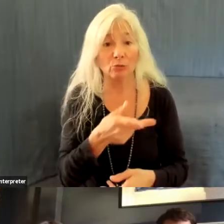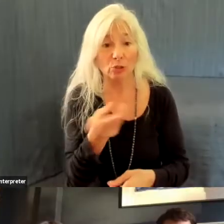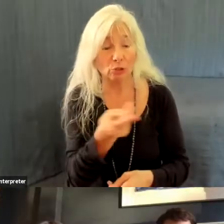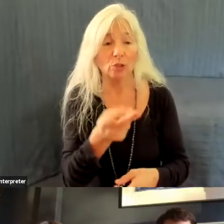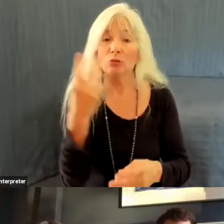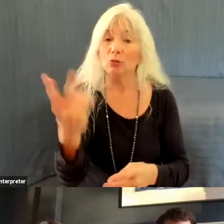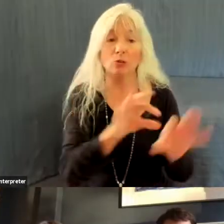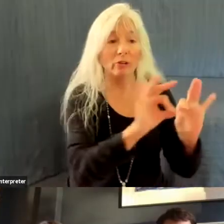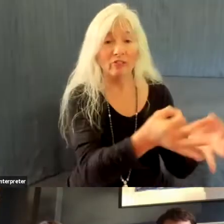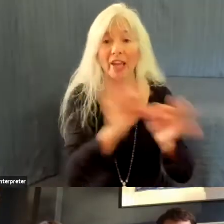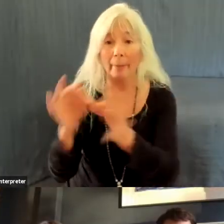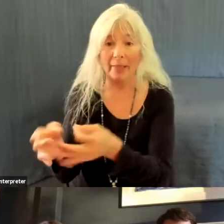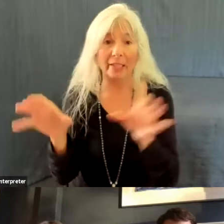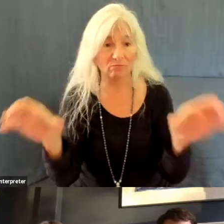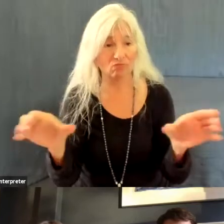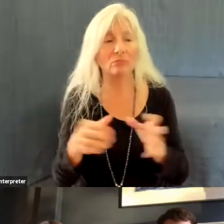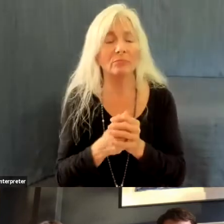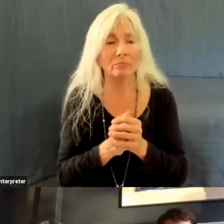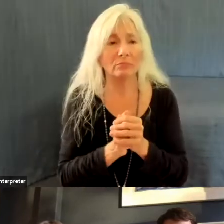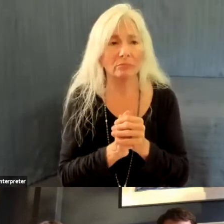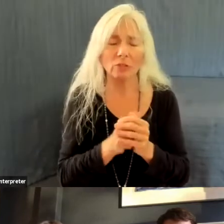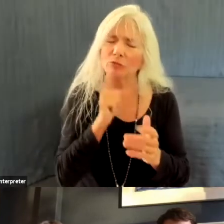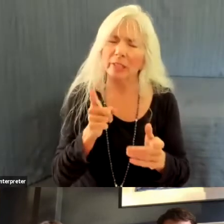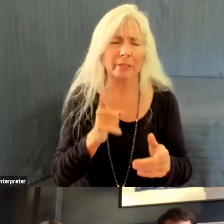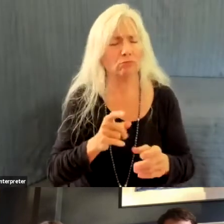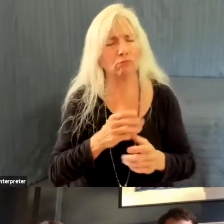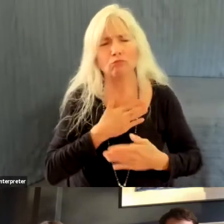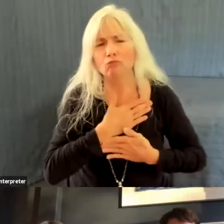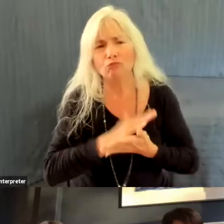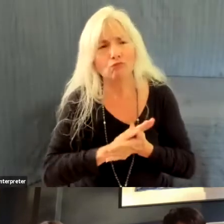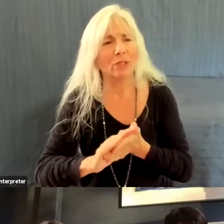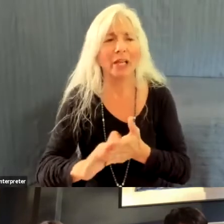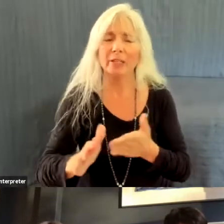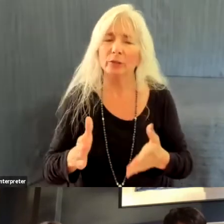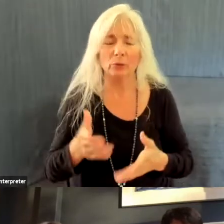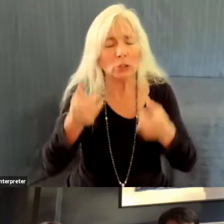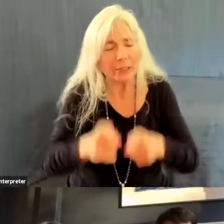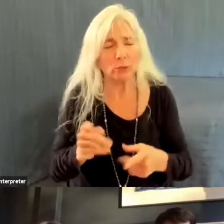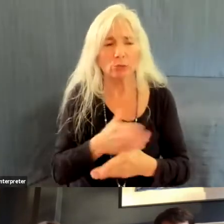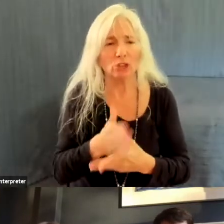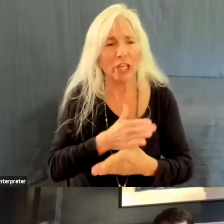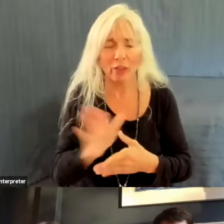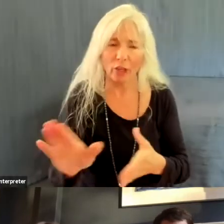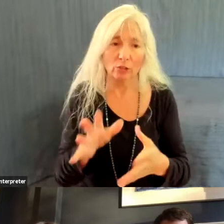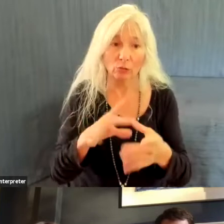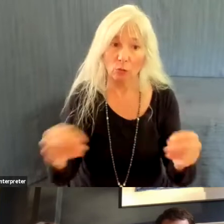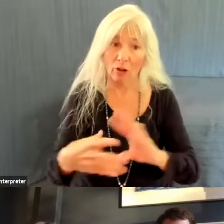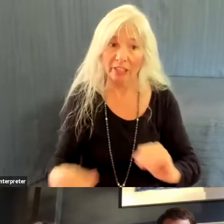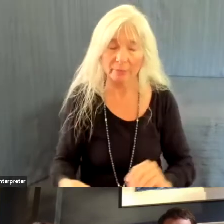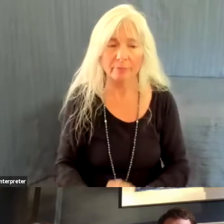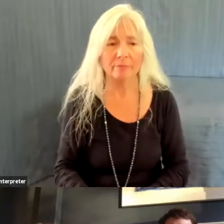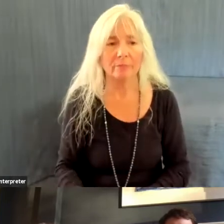who have so generously and graciously agreed to share their stories with us. We know